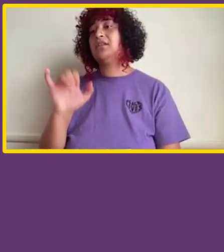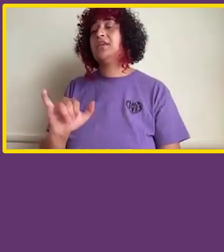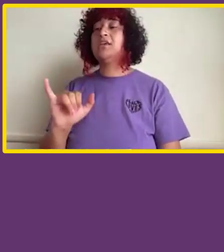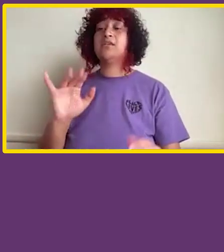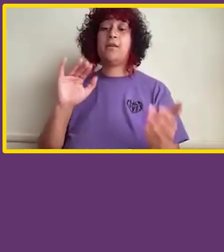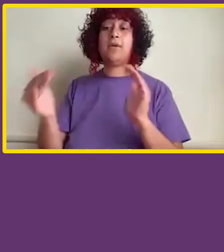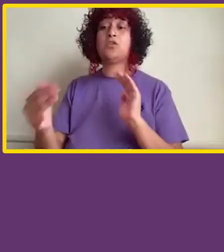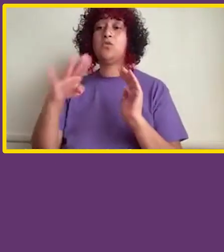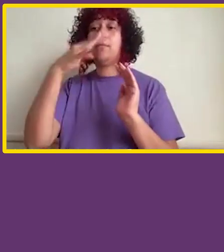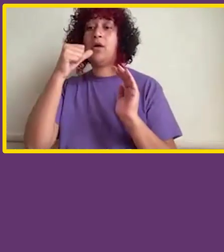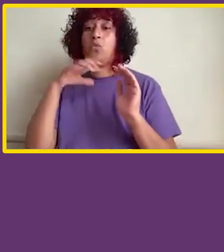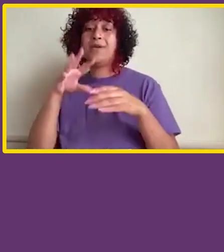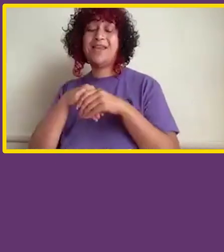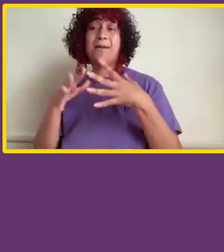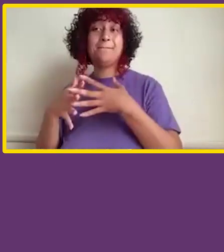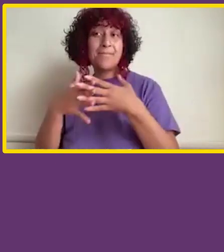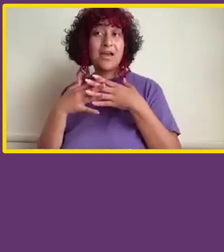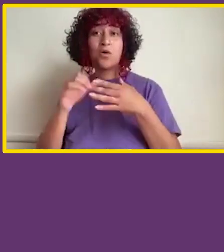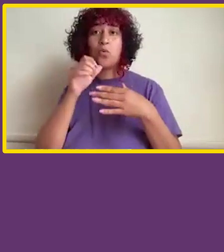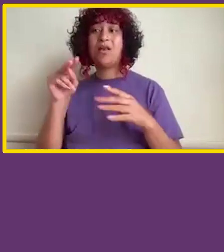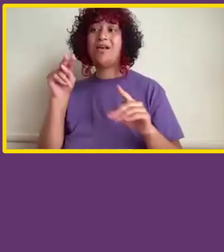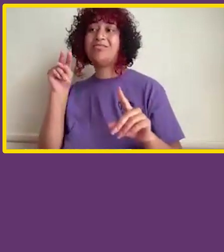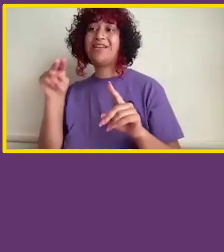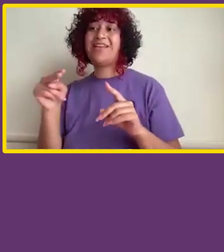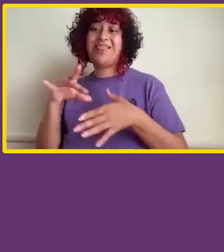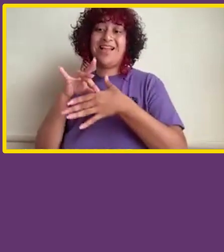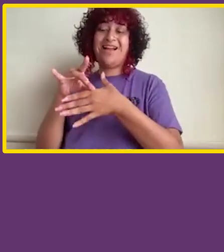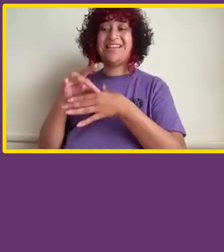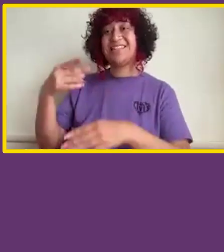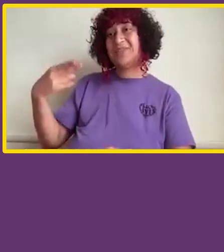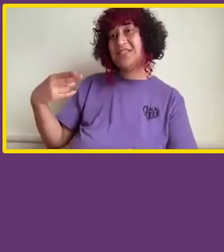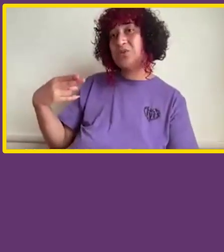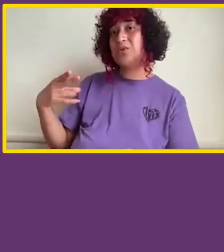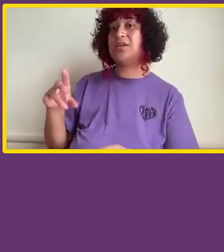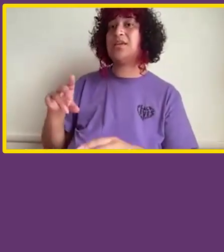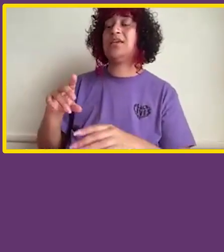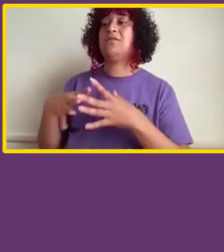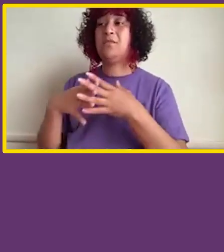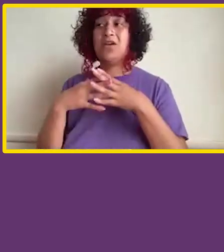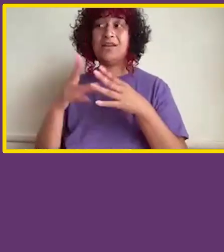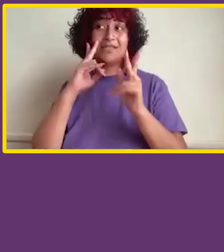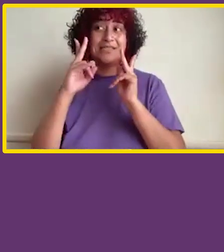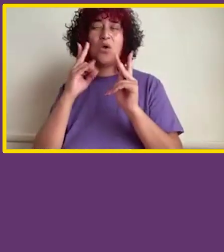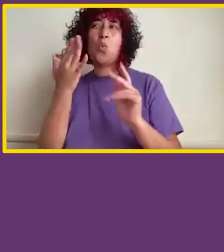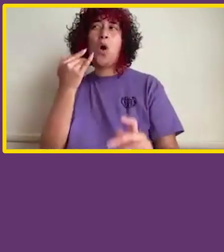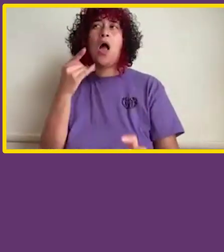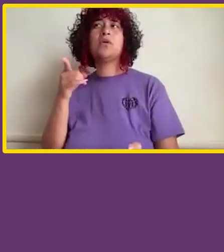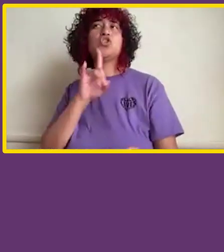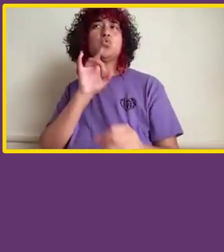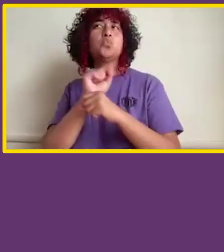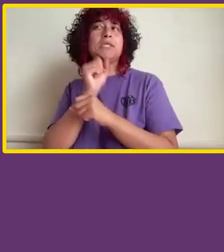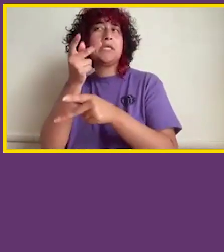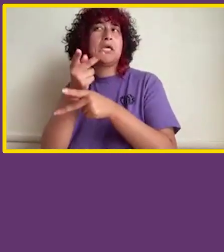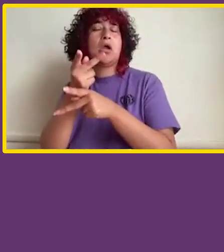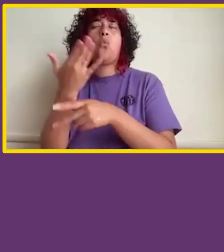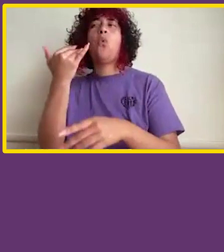America, where we're not looking at the context or the relative history of America to see, why would she really care about this? Why would